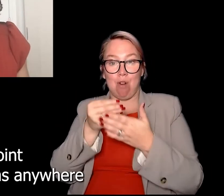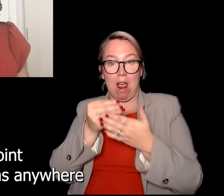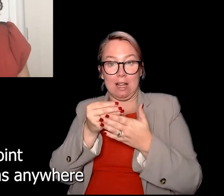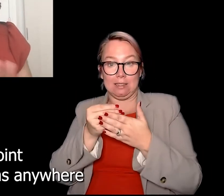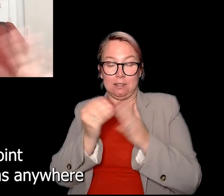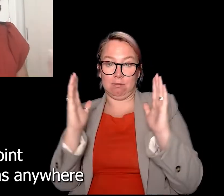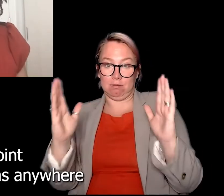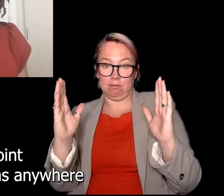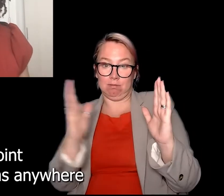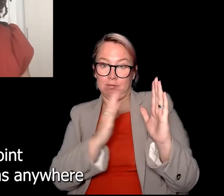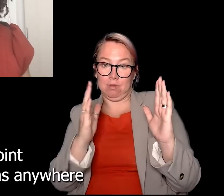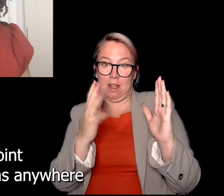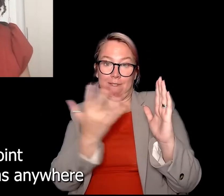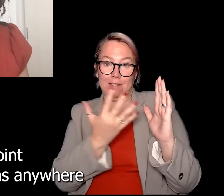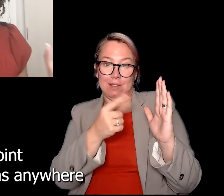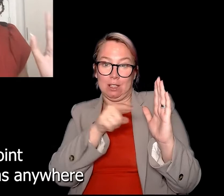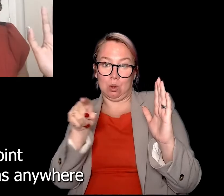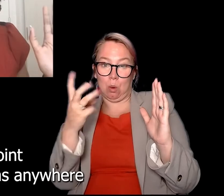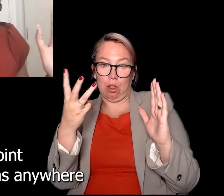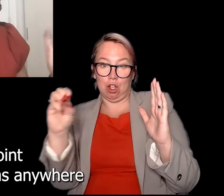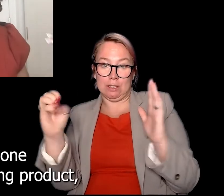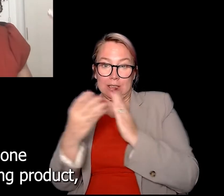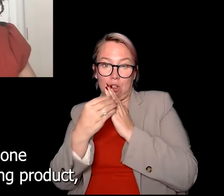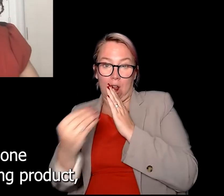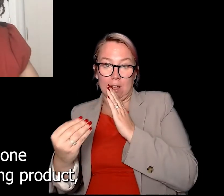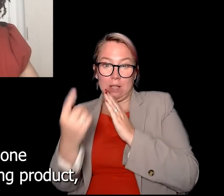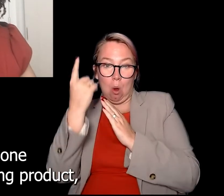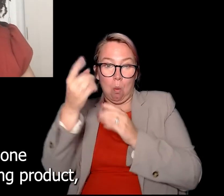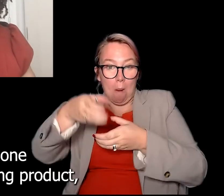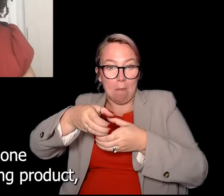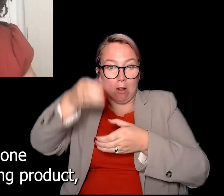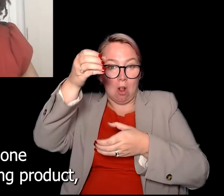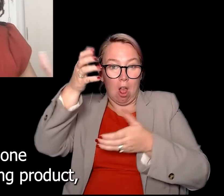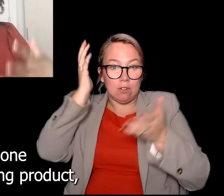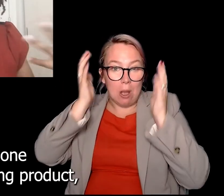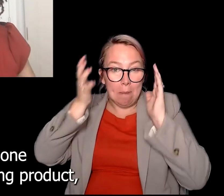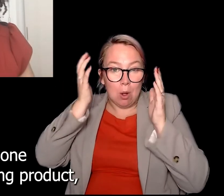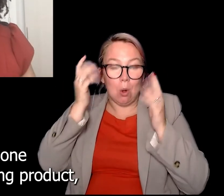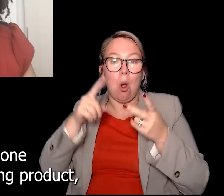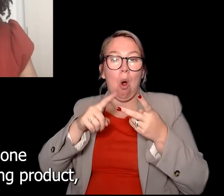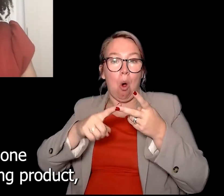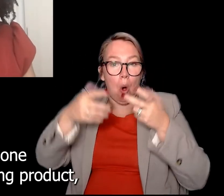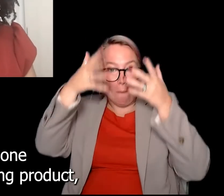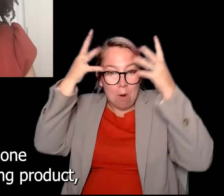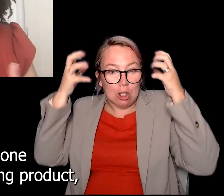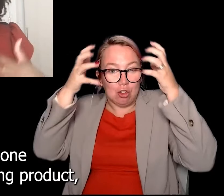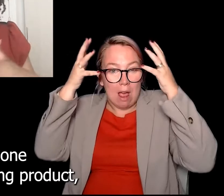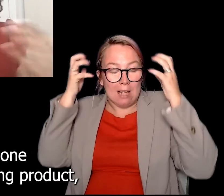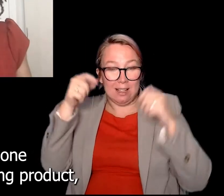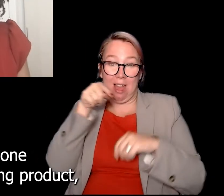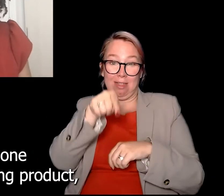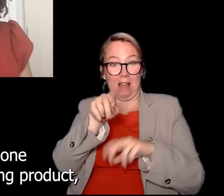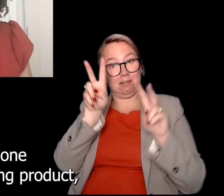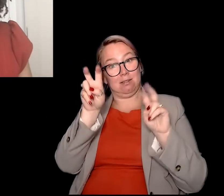So at the time, the price point in the market for a product was anywhere from like $15 to $30 for like one bottle of shampoo